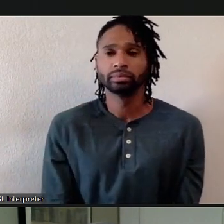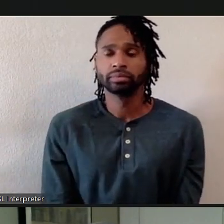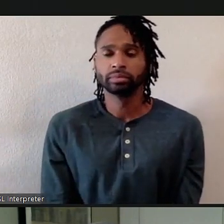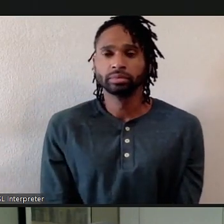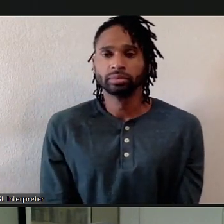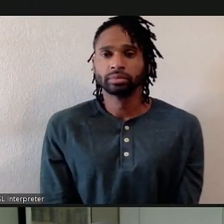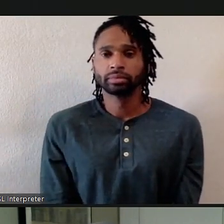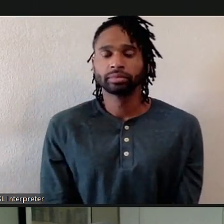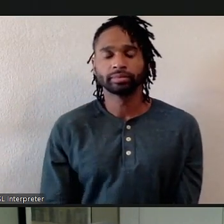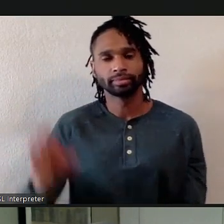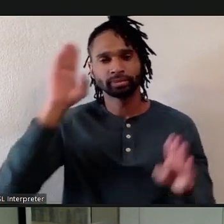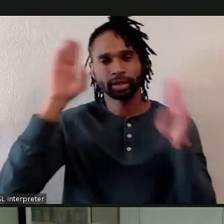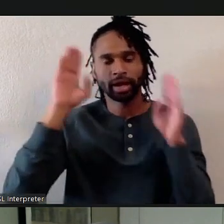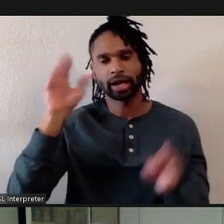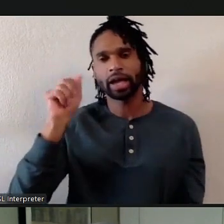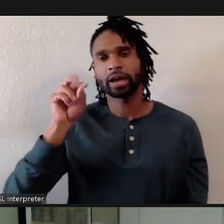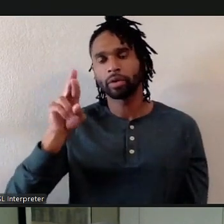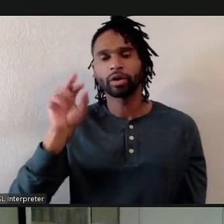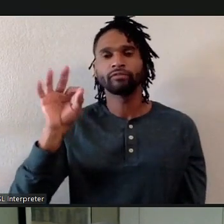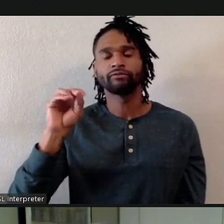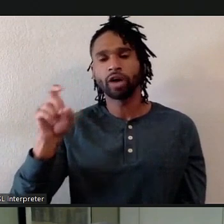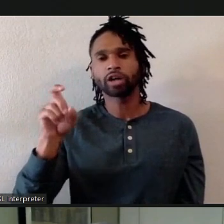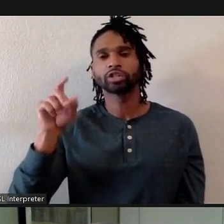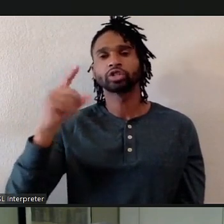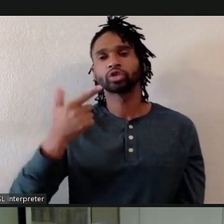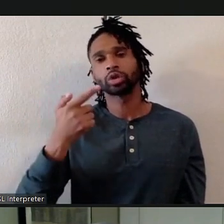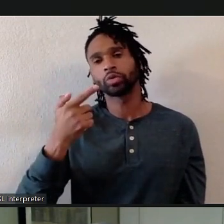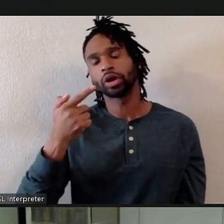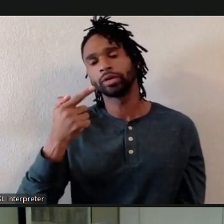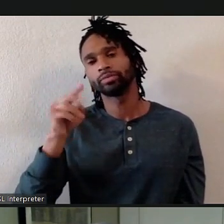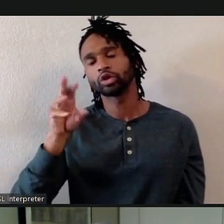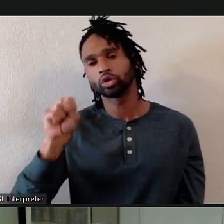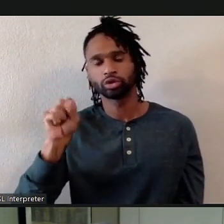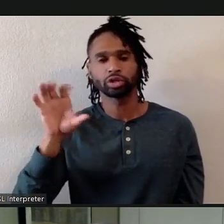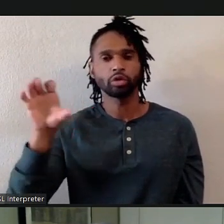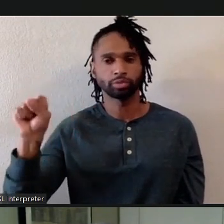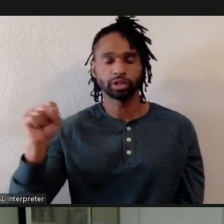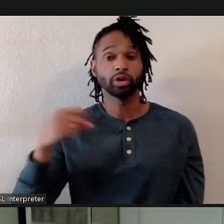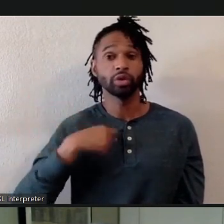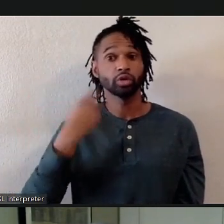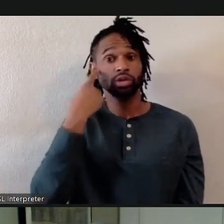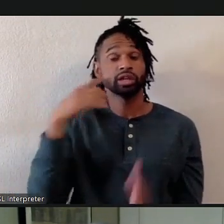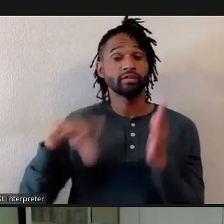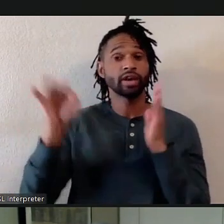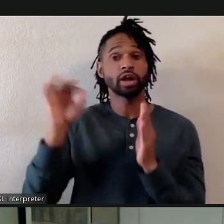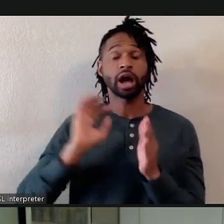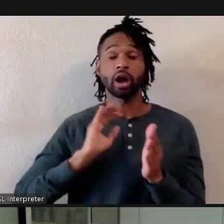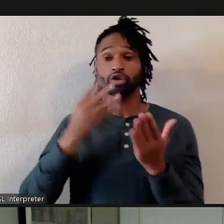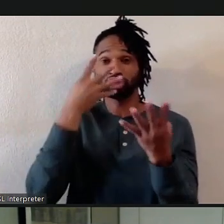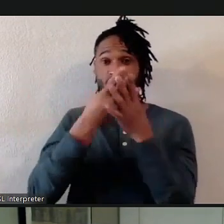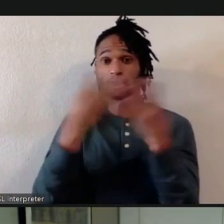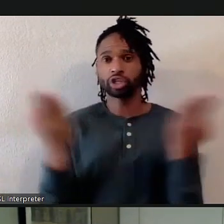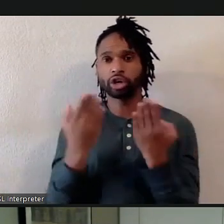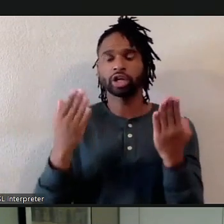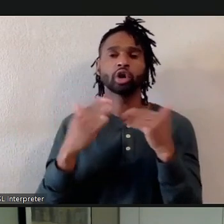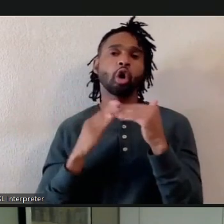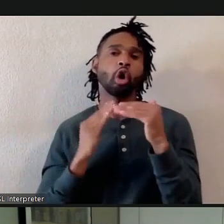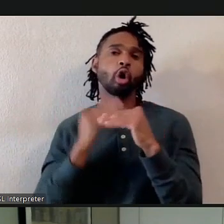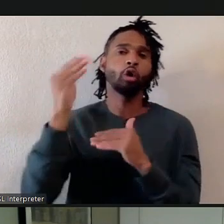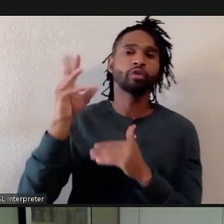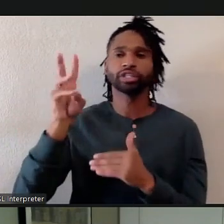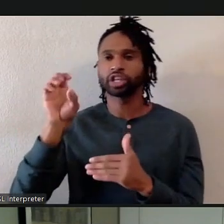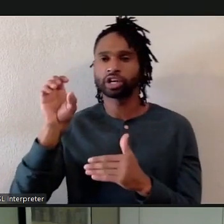Hey there, it's Amber Jo Cooper at Fox 21 News in Colorado Springs. We just found out that our jail here has over 600 cases,